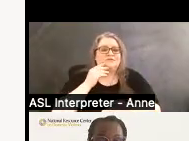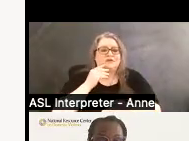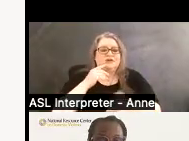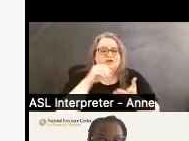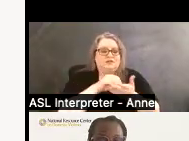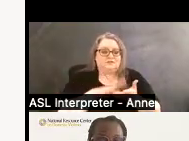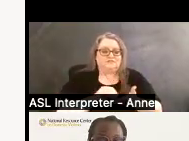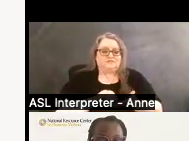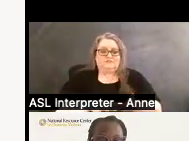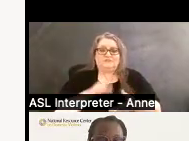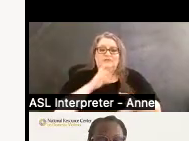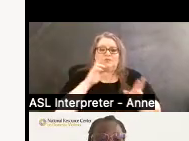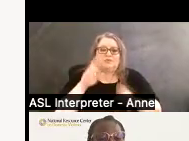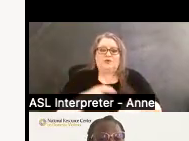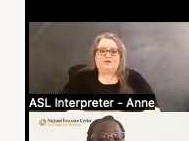report.